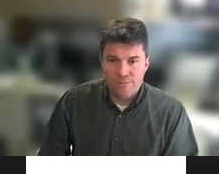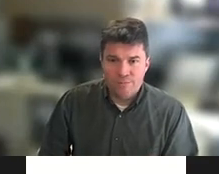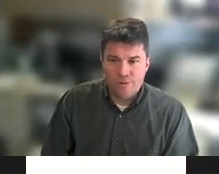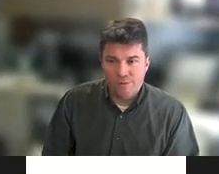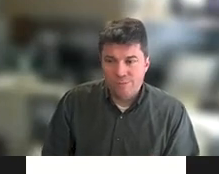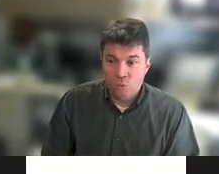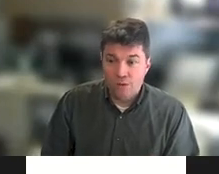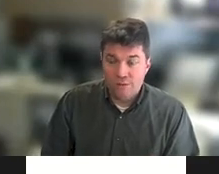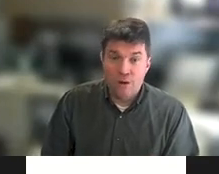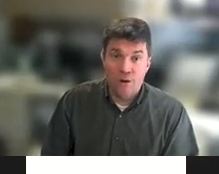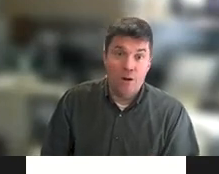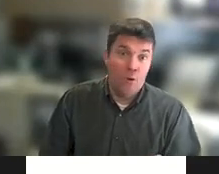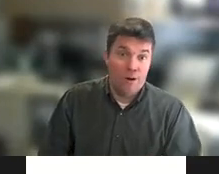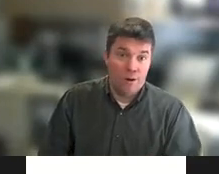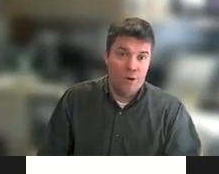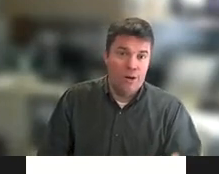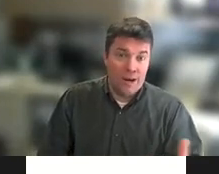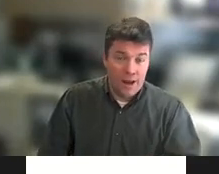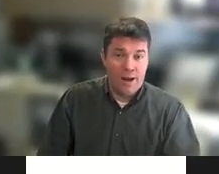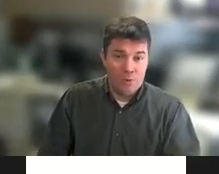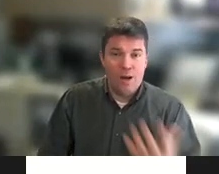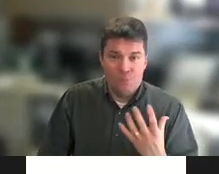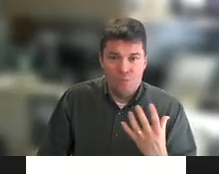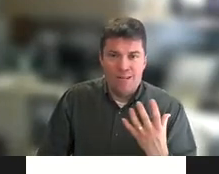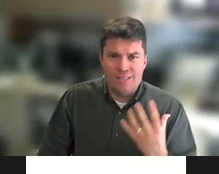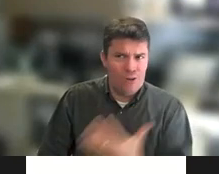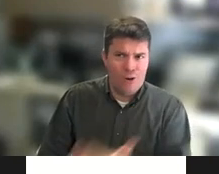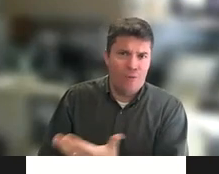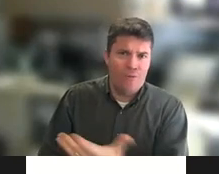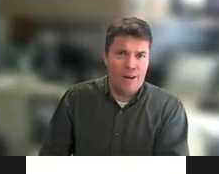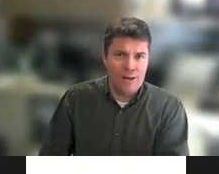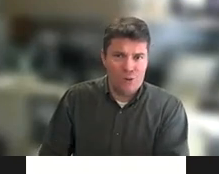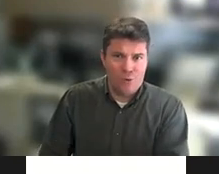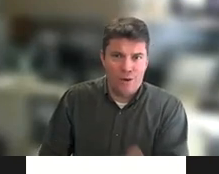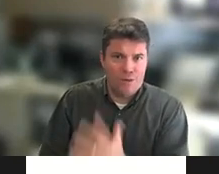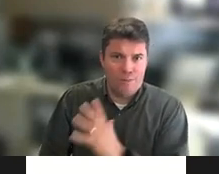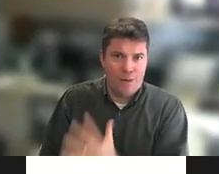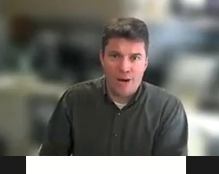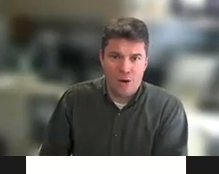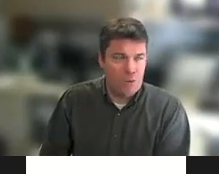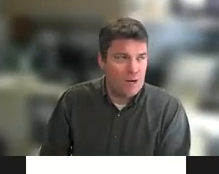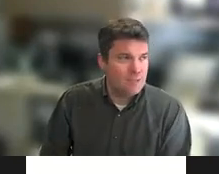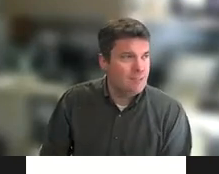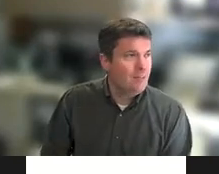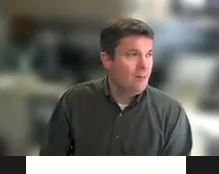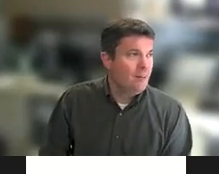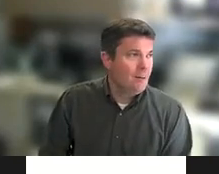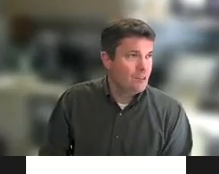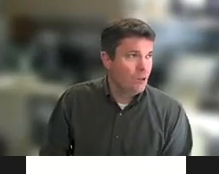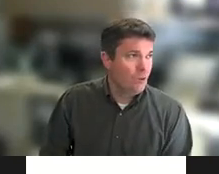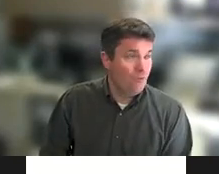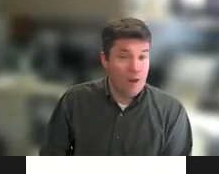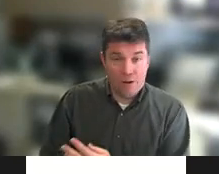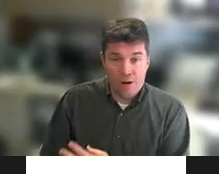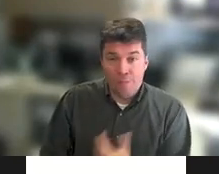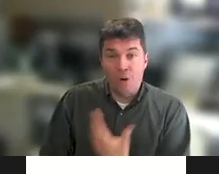to, or a client would come to me and say they're not providing an interpreter despite my request.